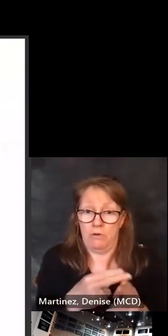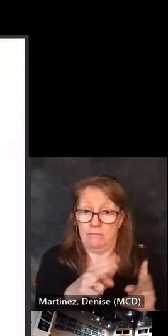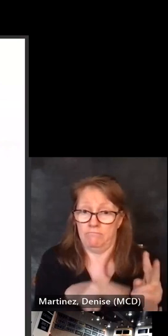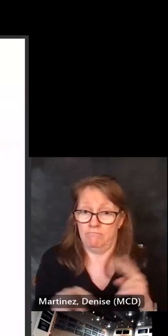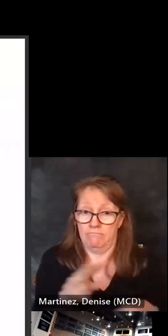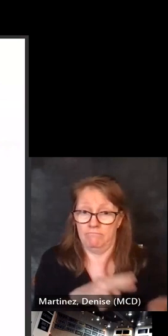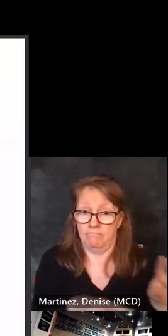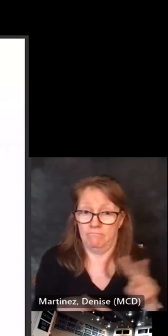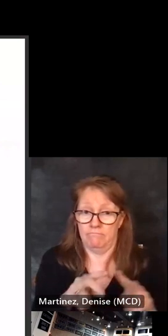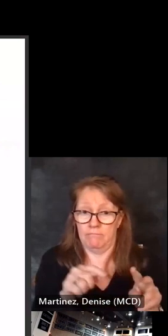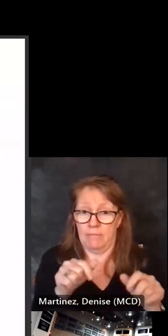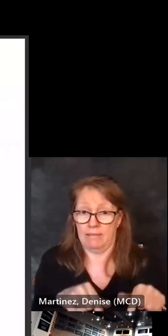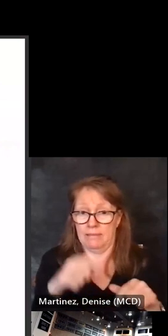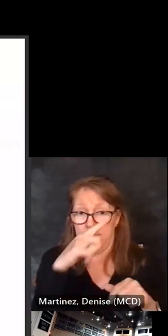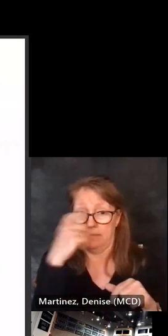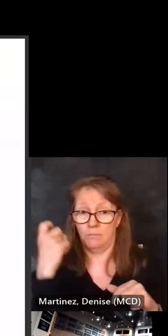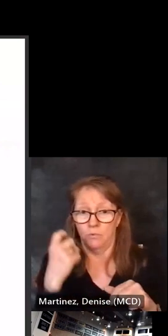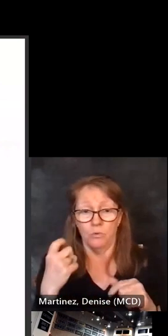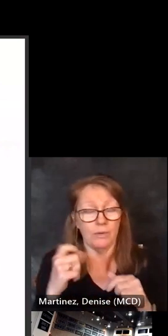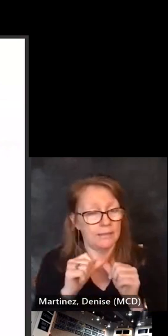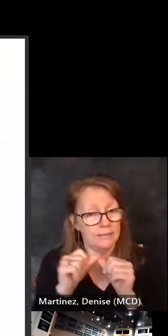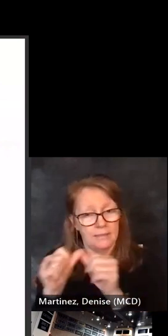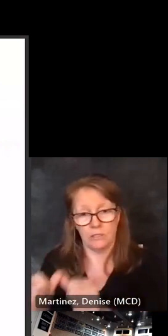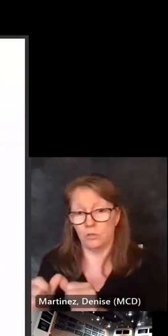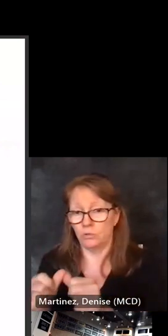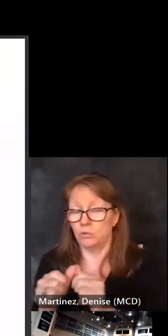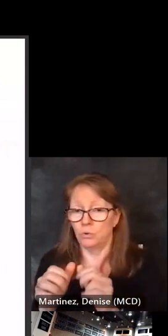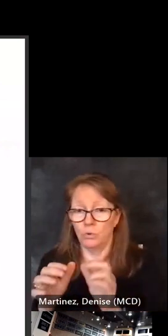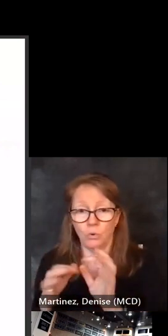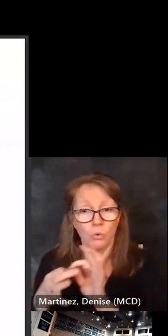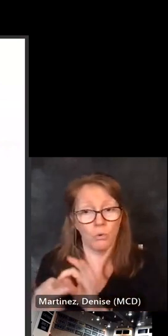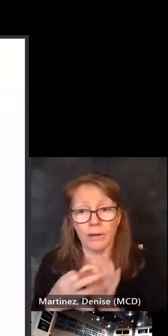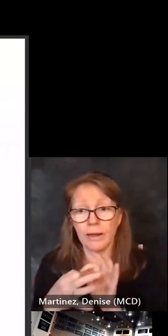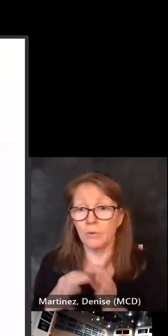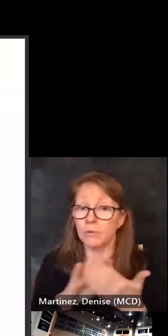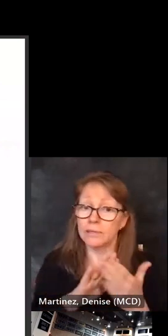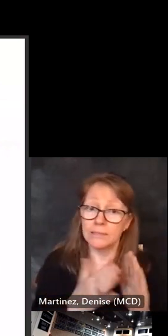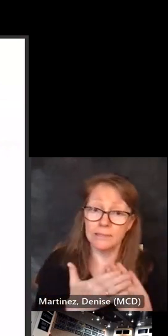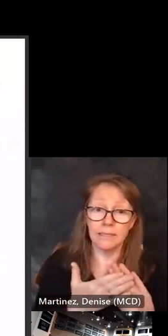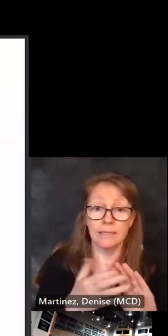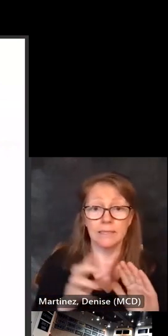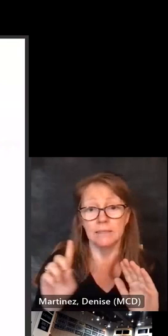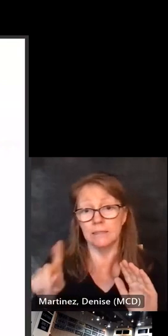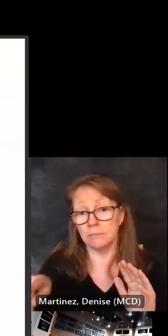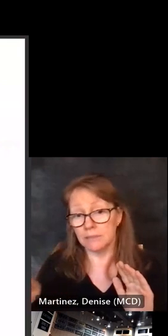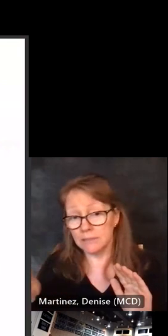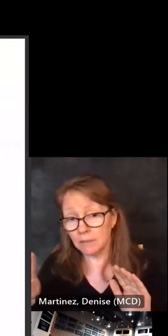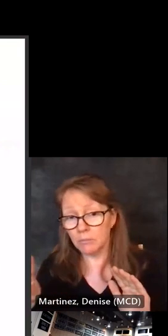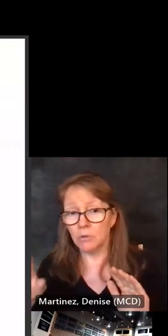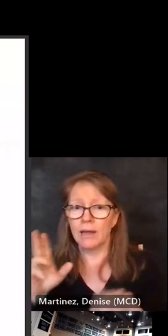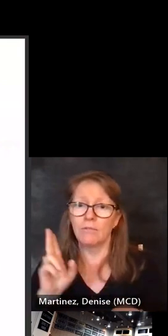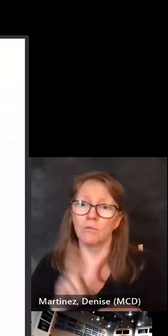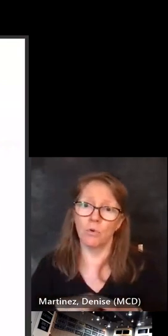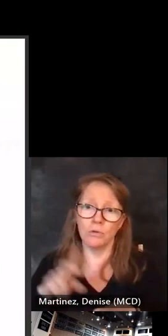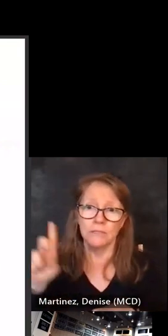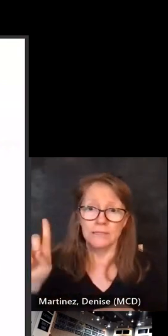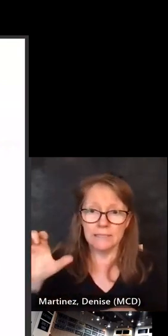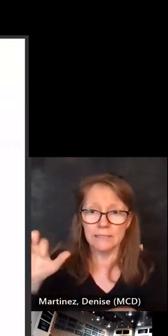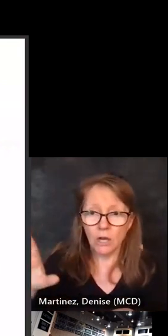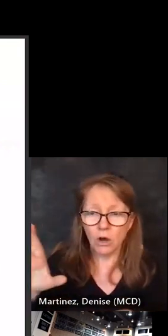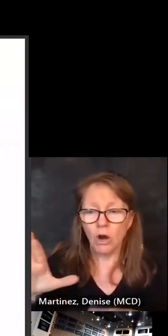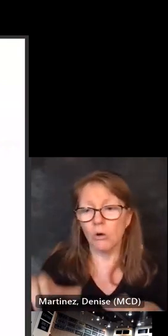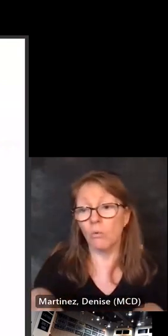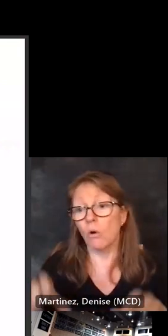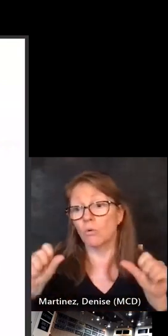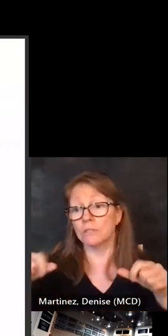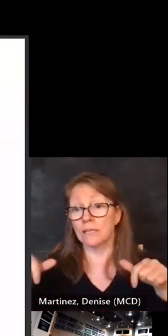to coordinate with all of the relevant stakeholders, the city, the WFC, Eversource, DCR. We're having this meeting. We're